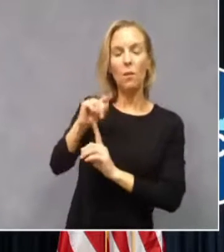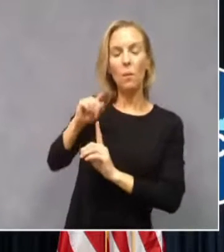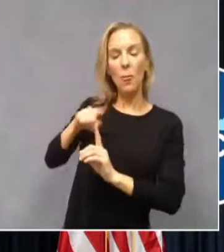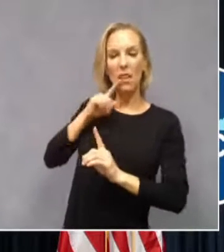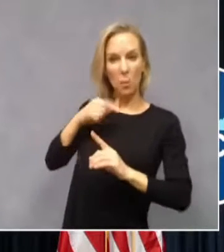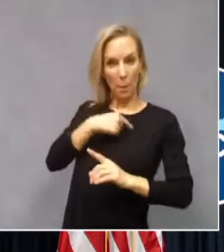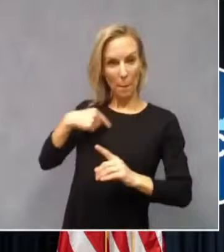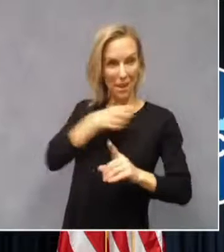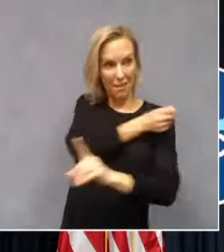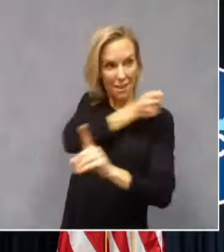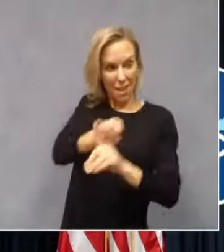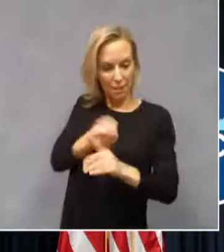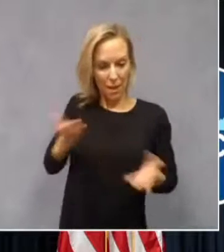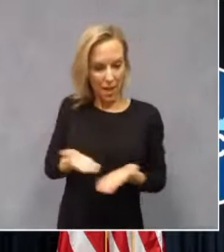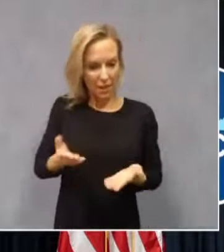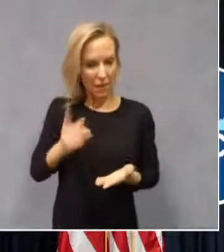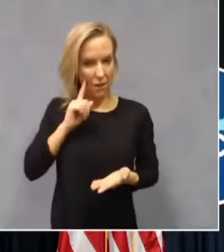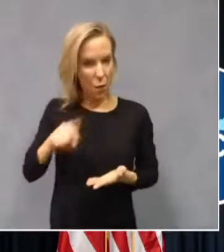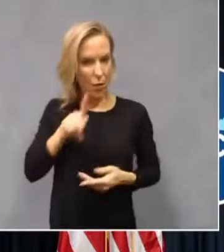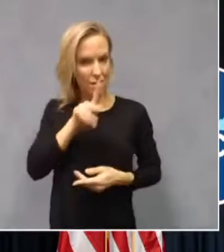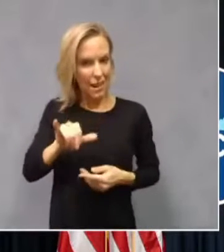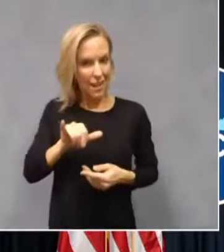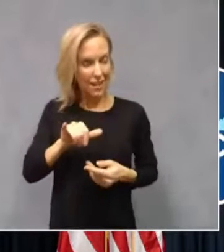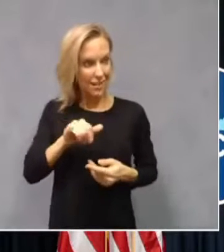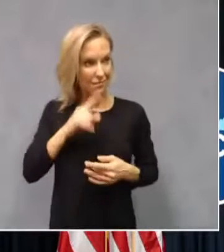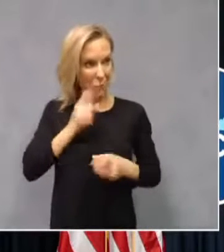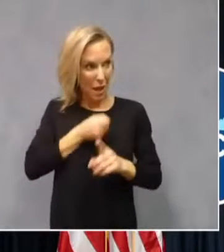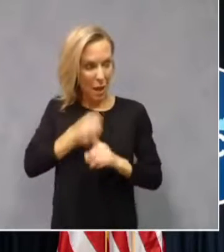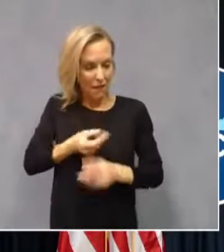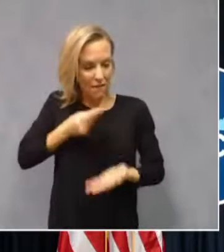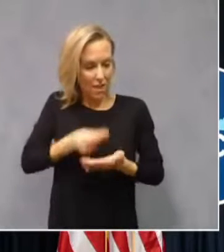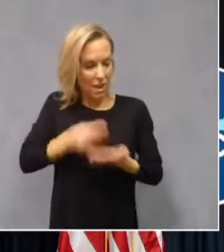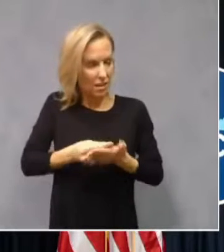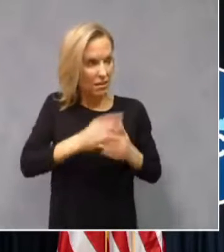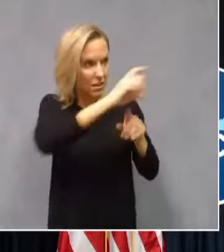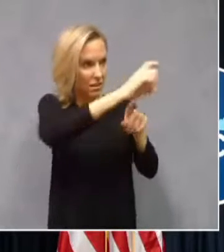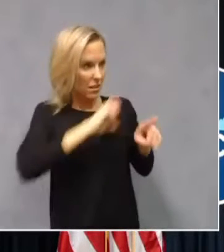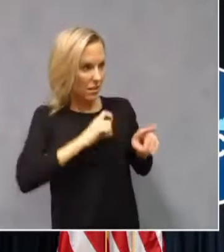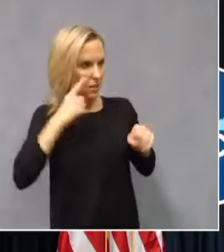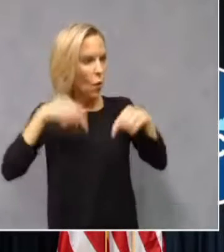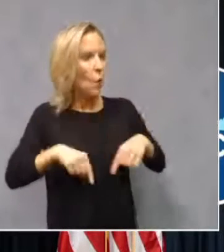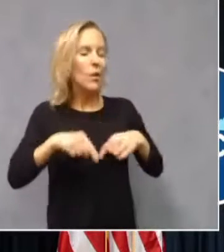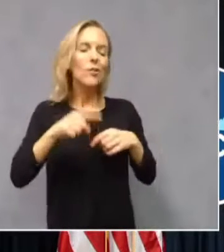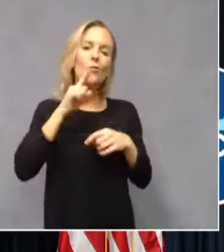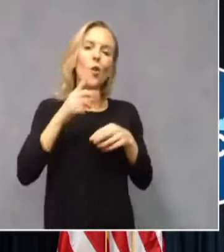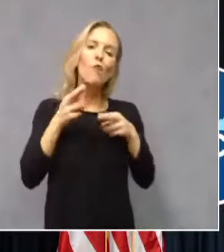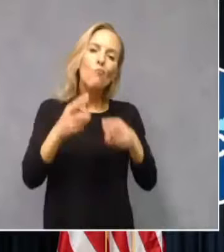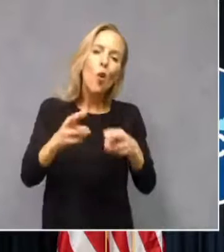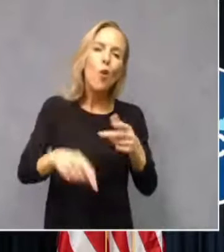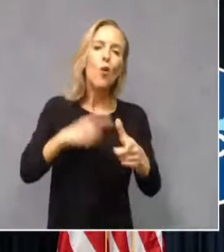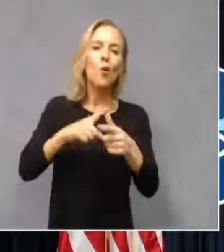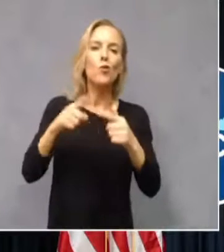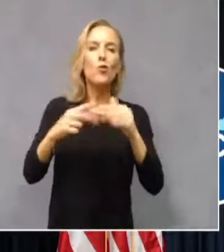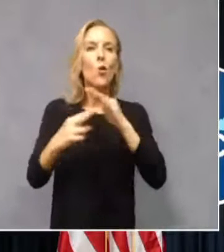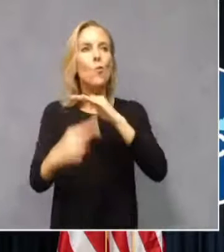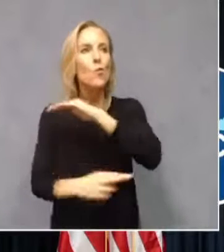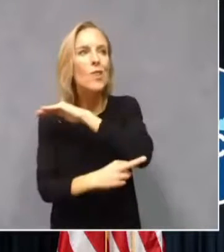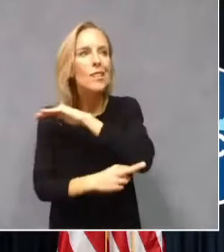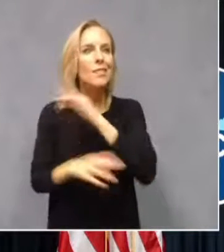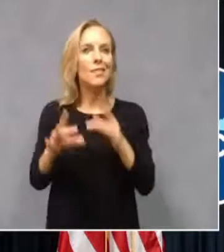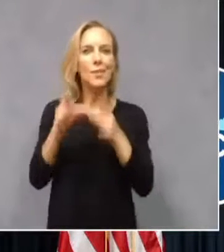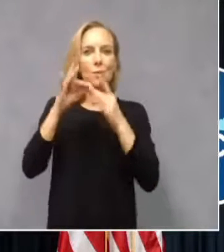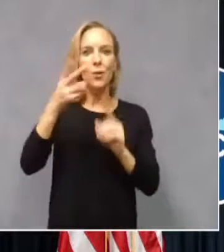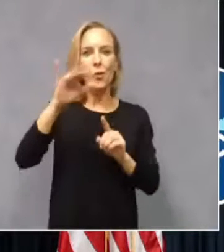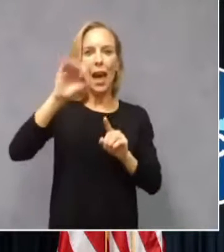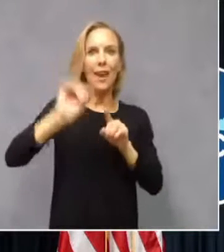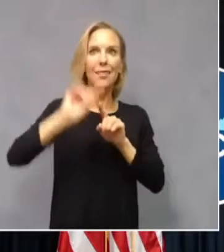to get funding for roads, perhaps bridges between your state and Ohio's in the next